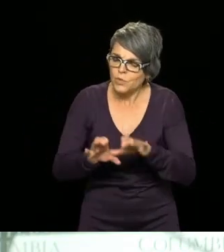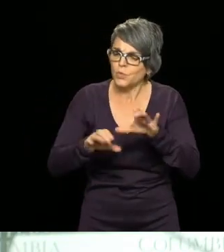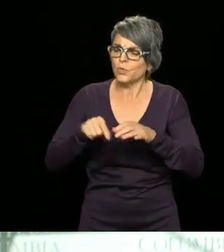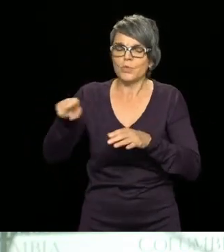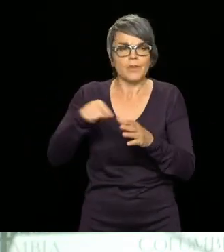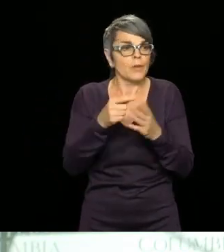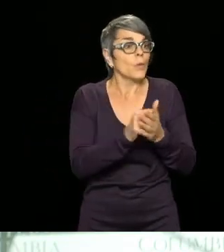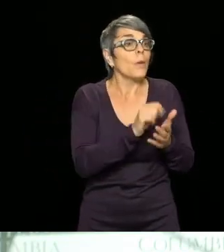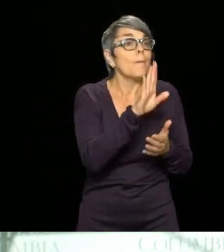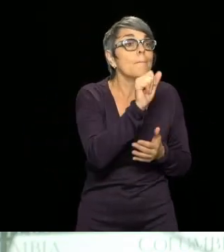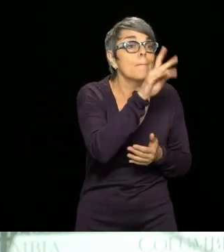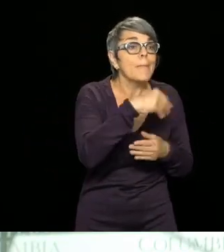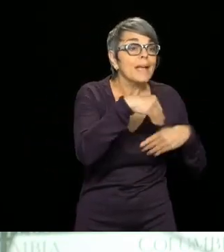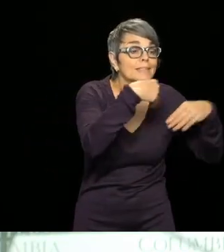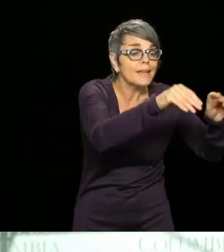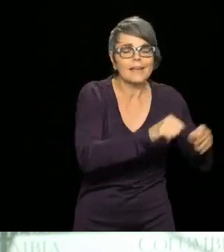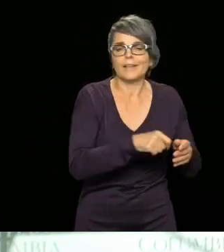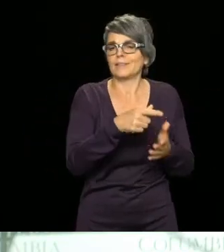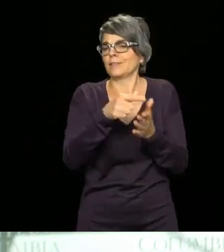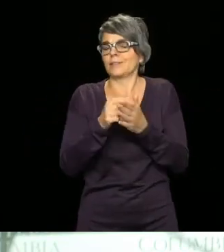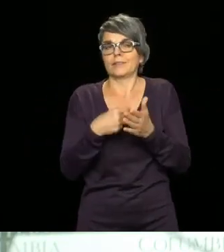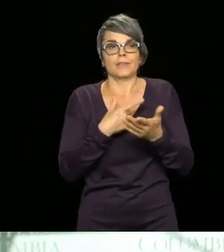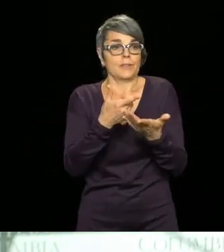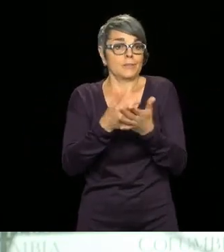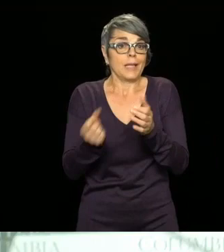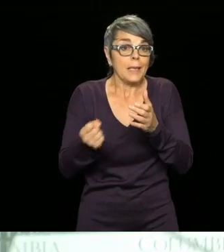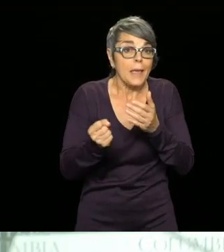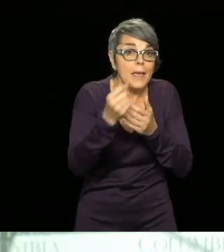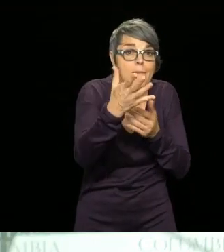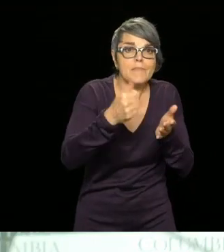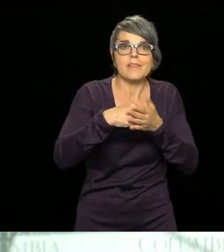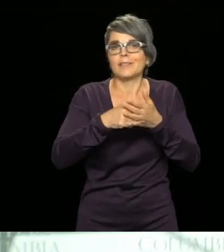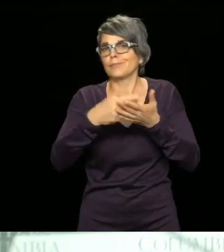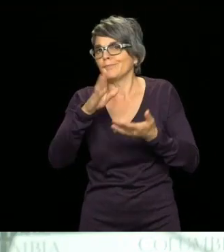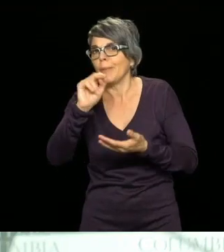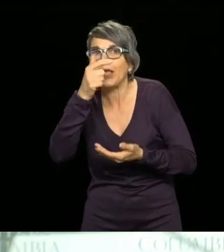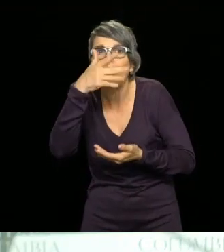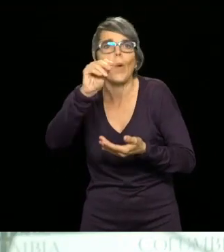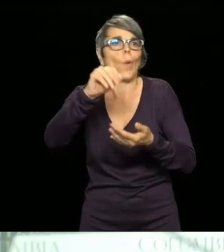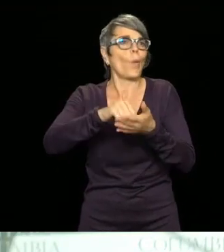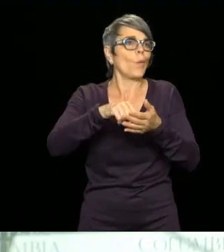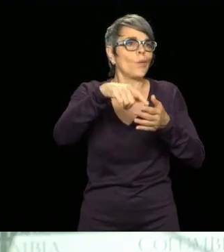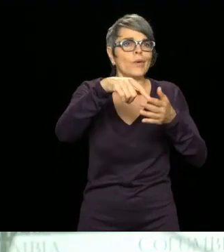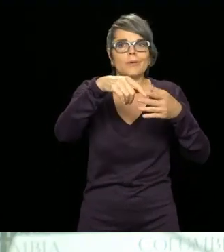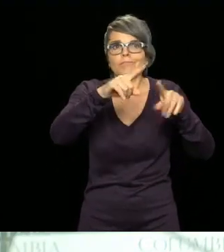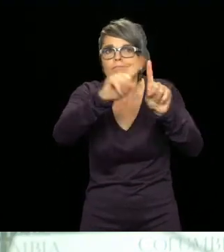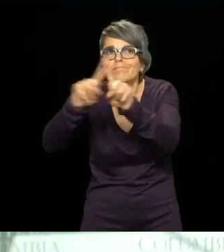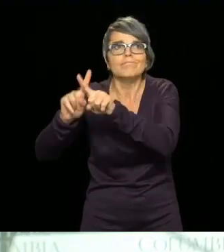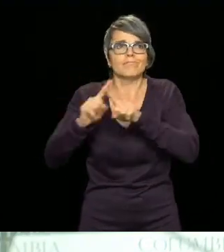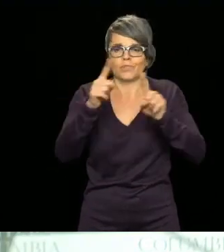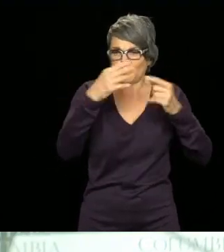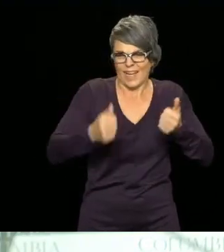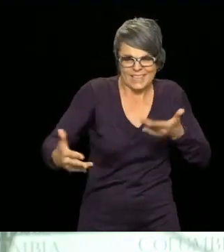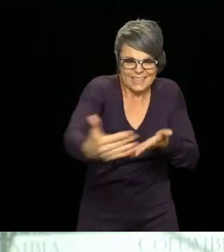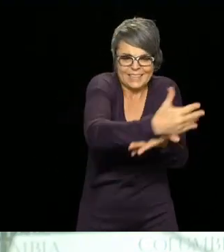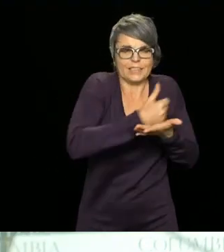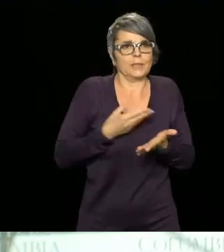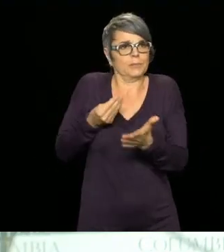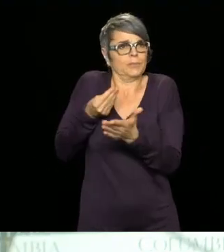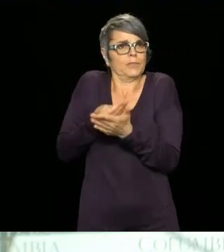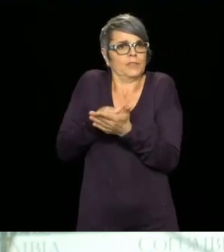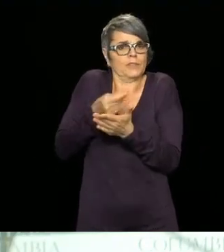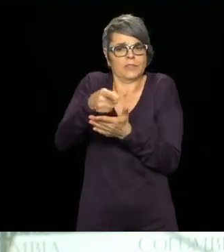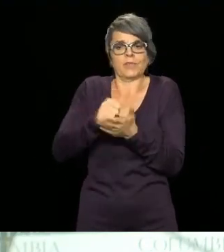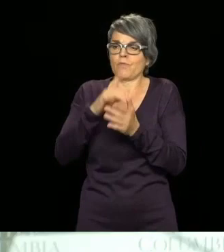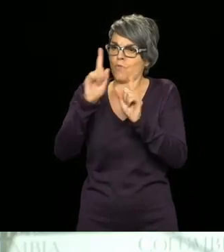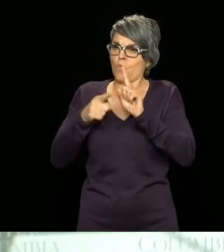from gaming, from fundraising, from doing events in their communities. So people have been spending a lot of time trying to be able to keep the